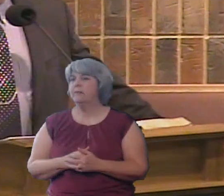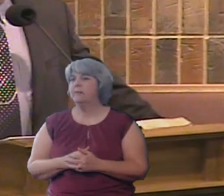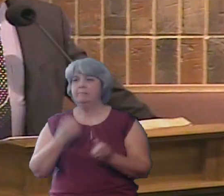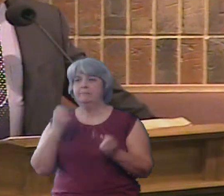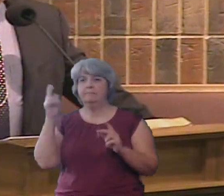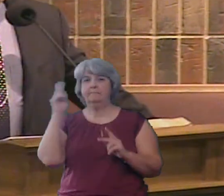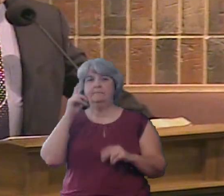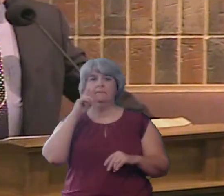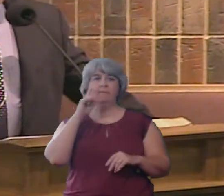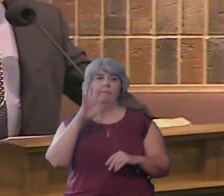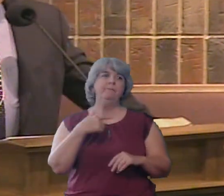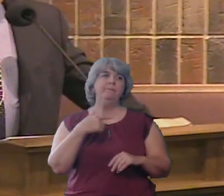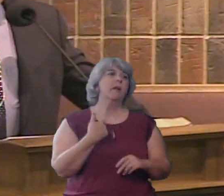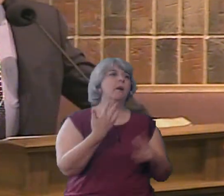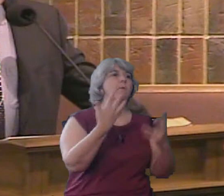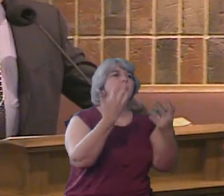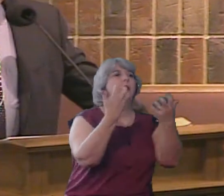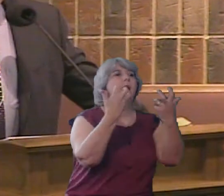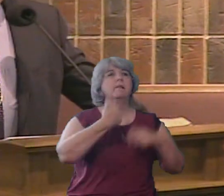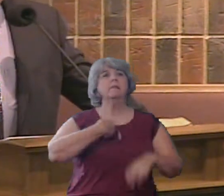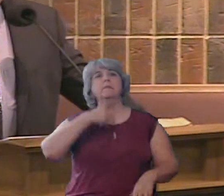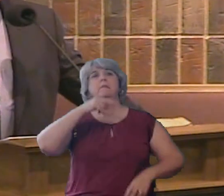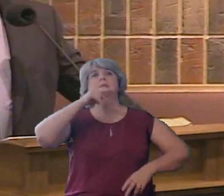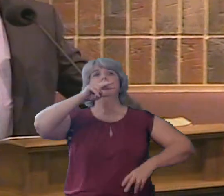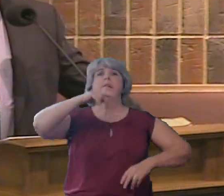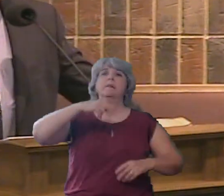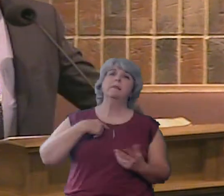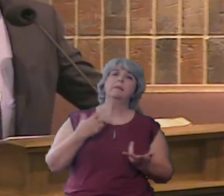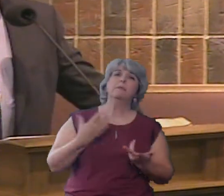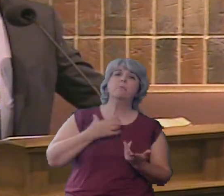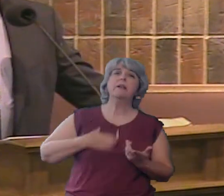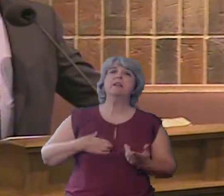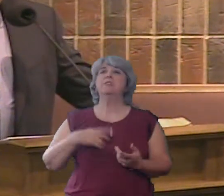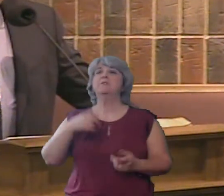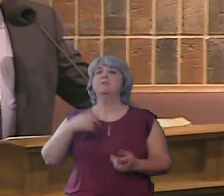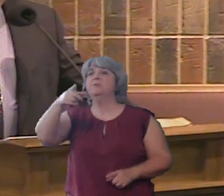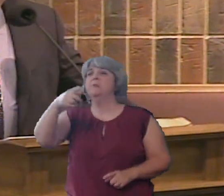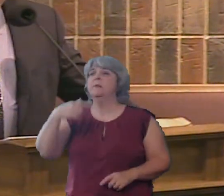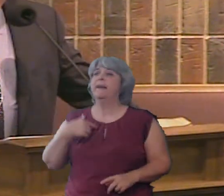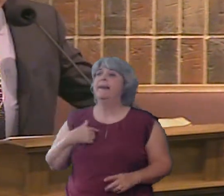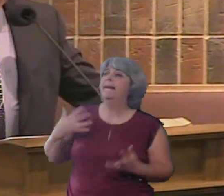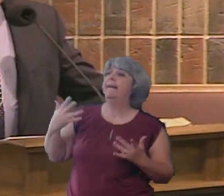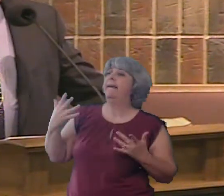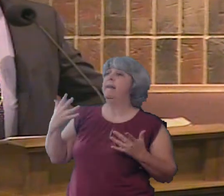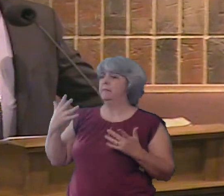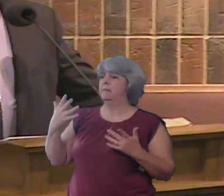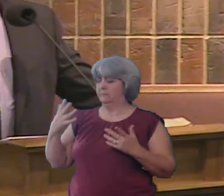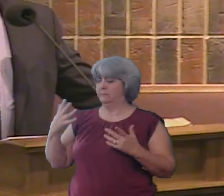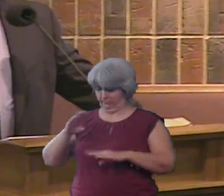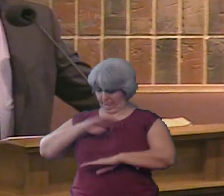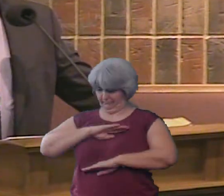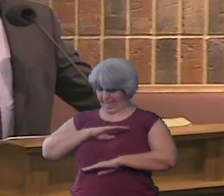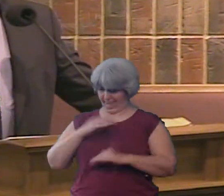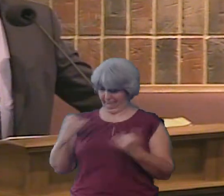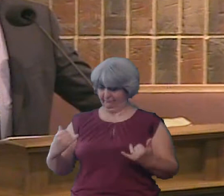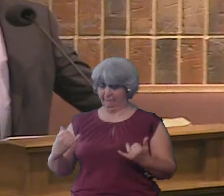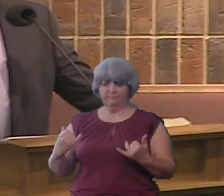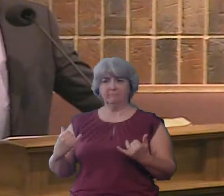often talk about dreaming of more. They want more from this life, and they're rarely content with what they have.